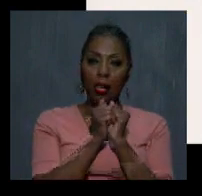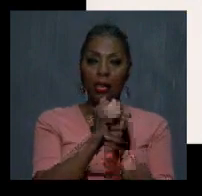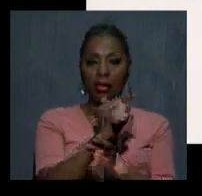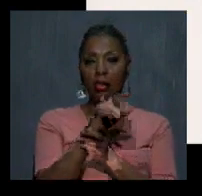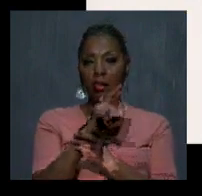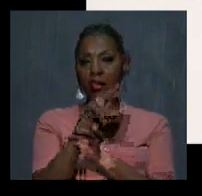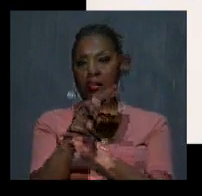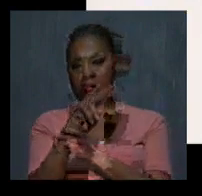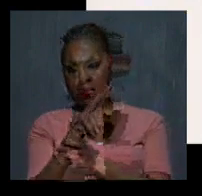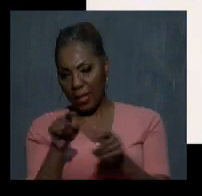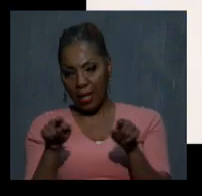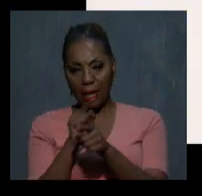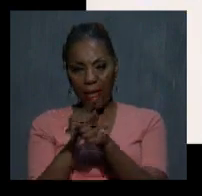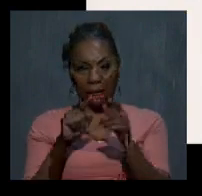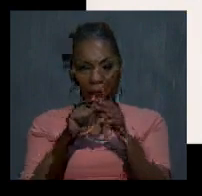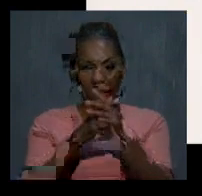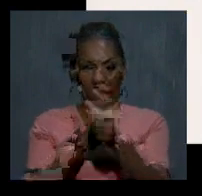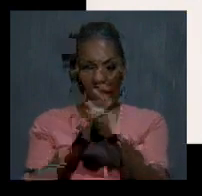school district